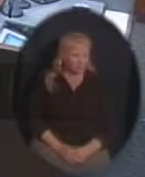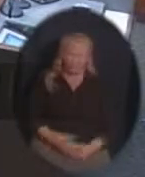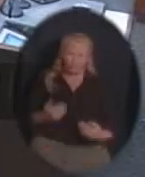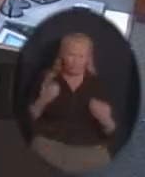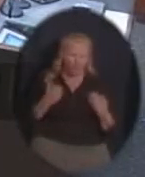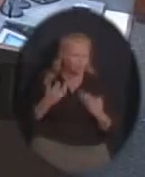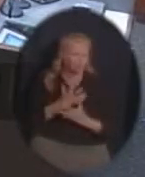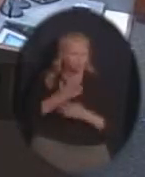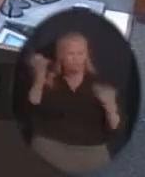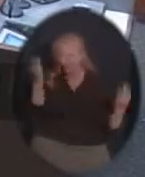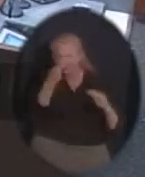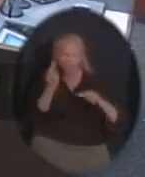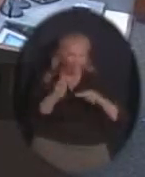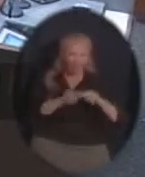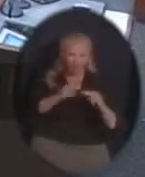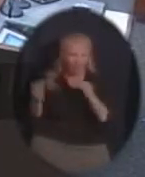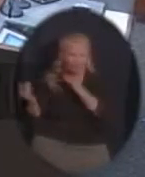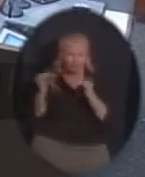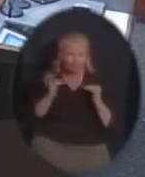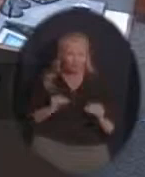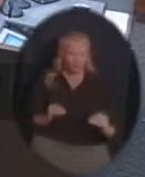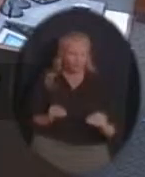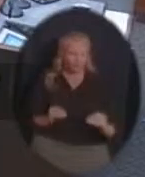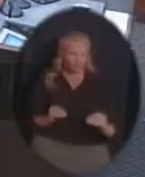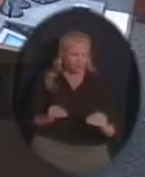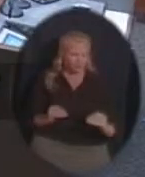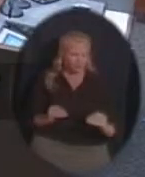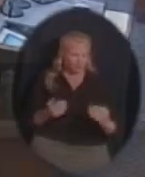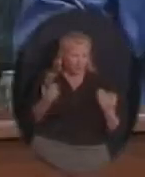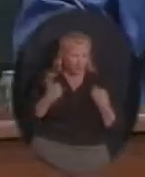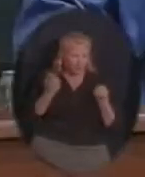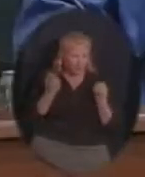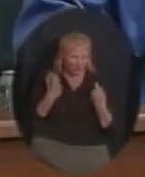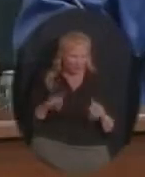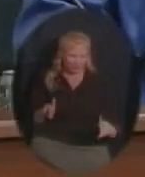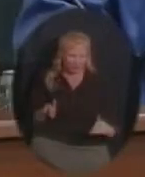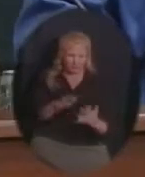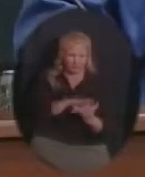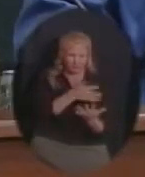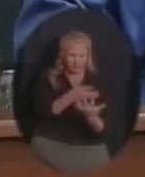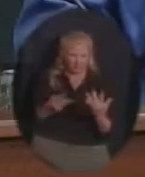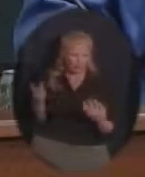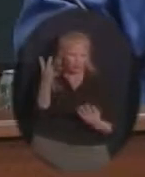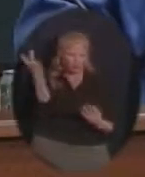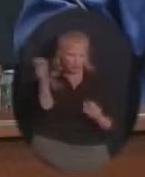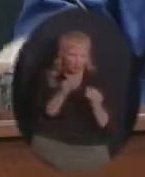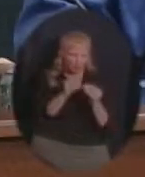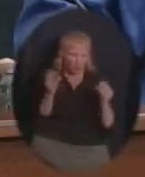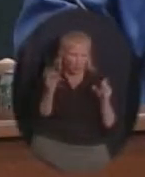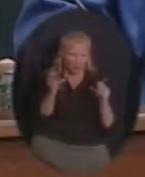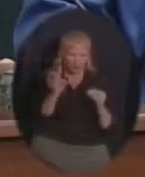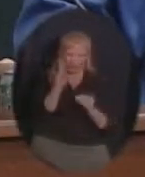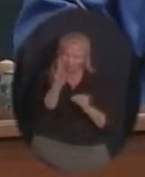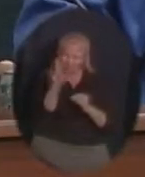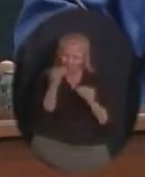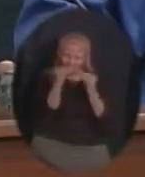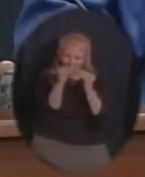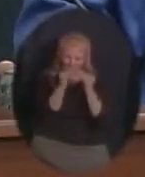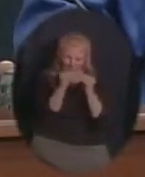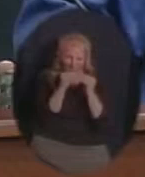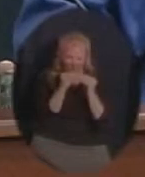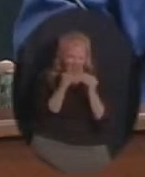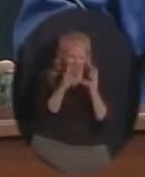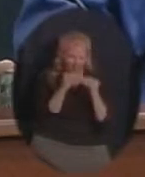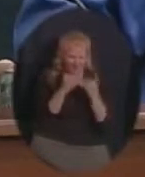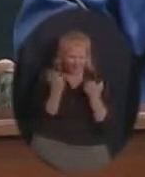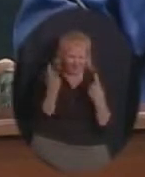fun. We have before us the opportunity to schedule 2 more meetings this month and 1 more meeting